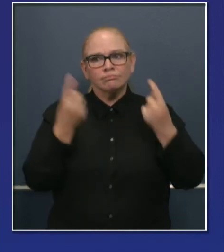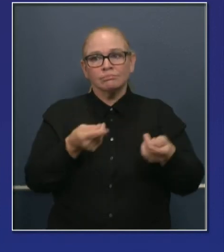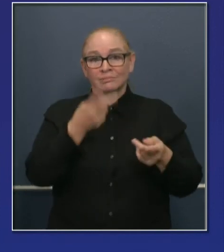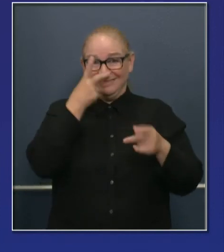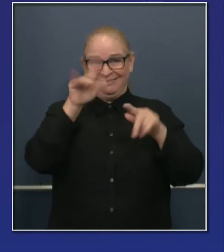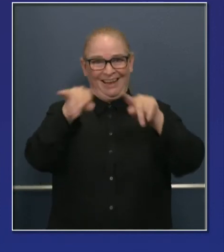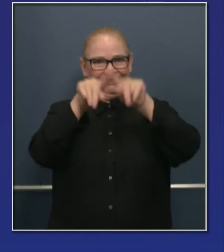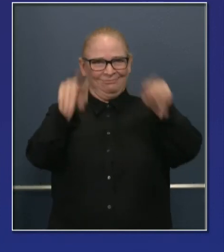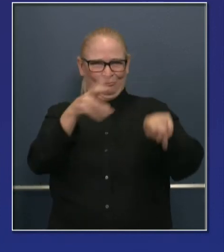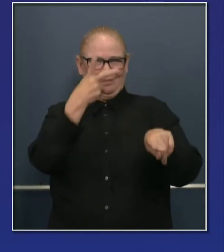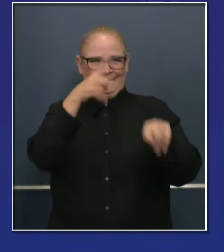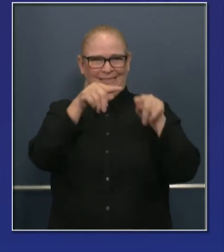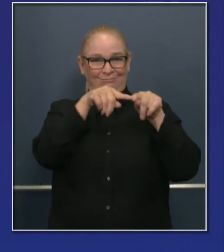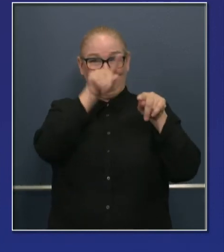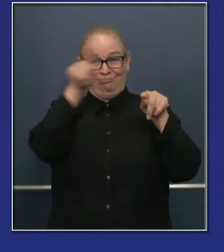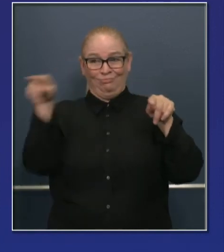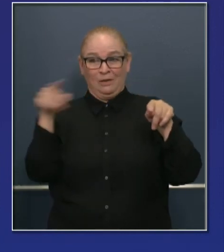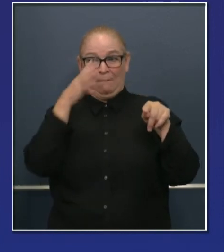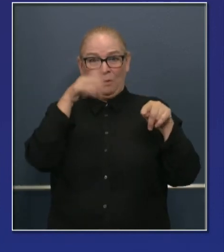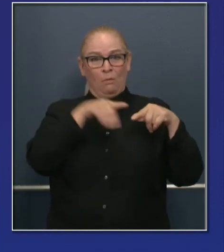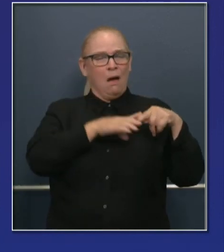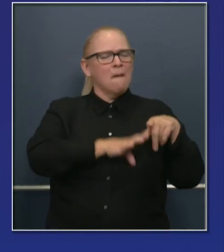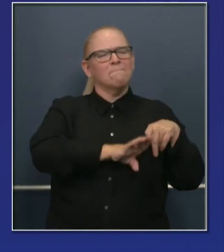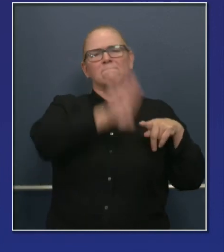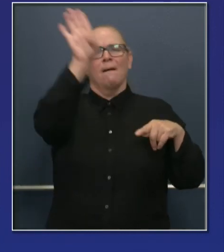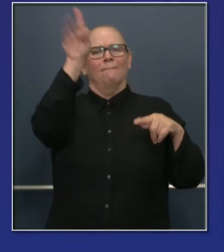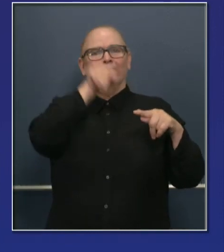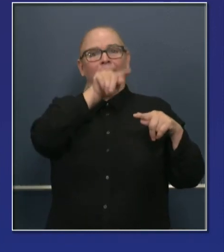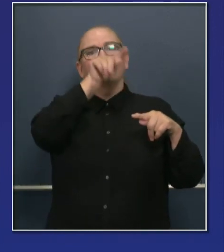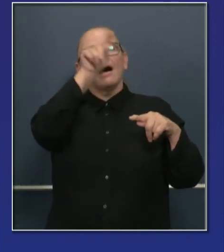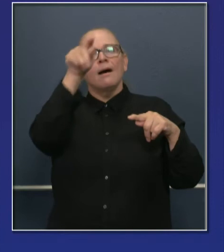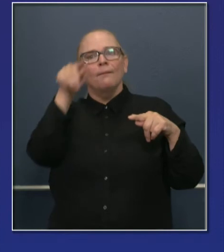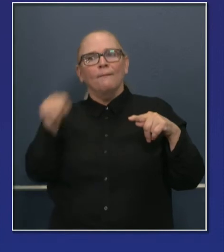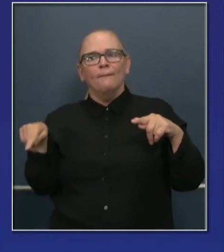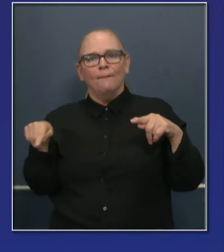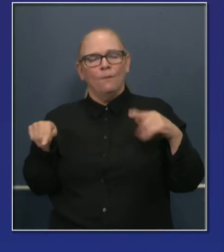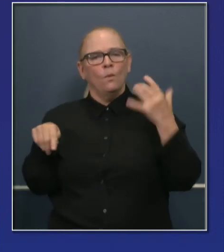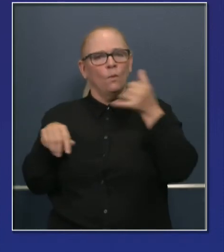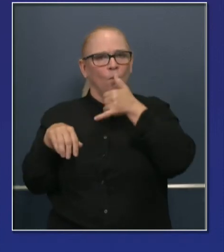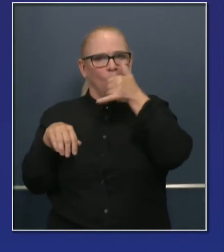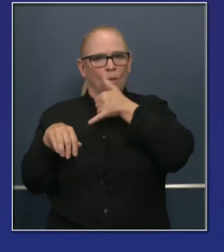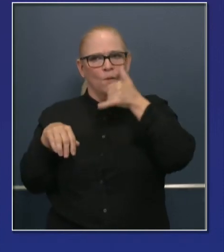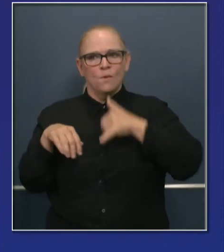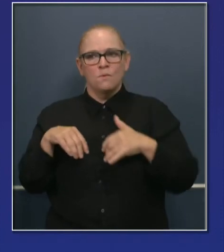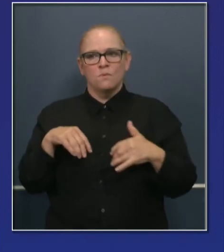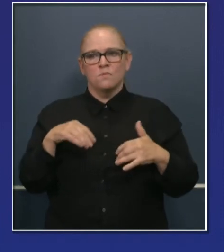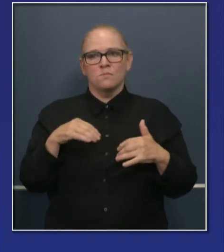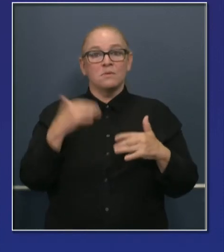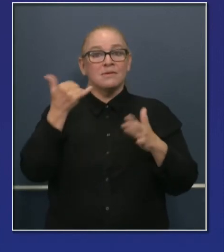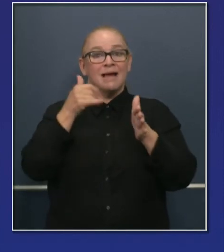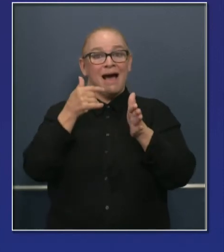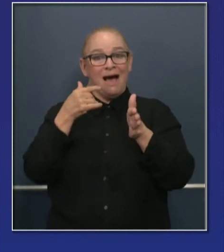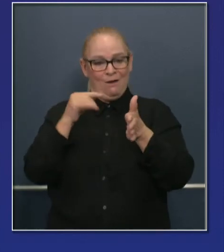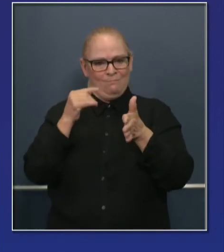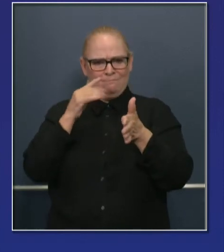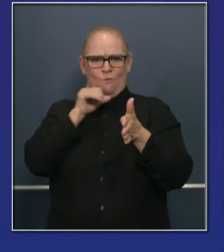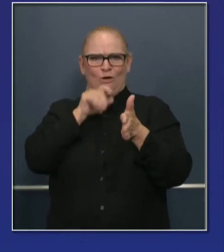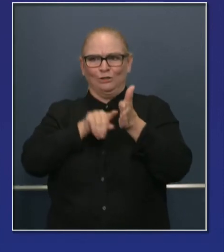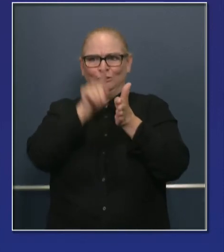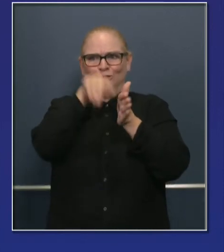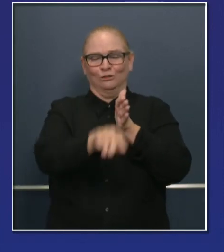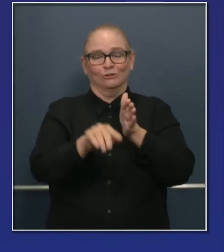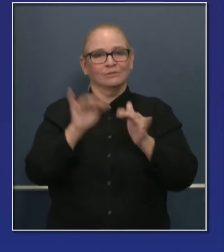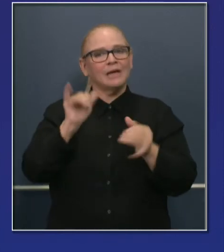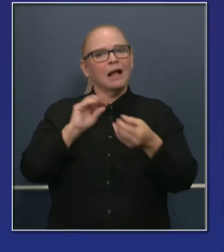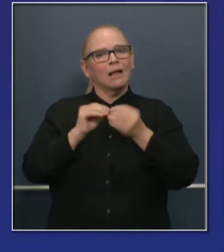blue line, substantially outpacing the number of cases in the rest of the state. This graph